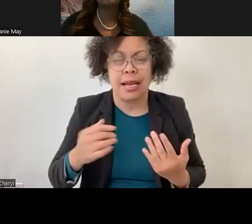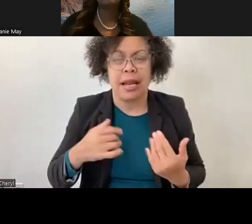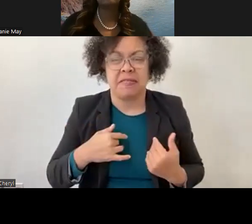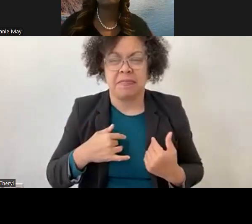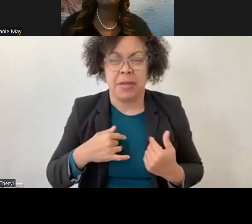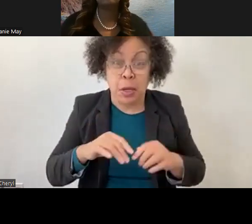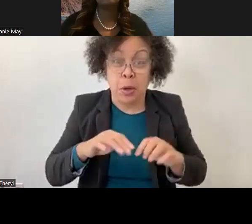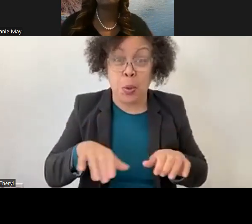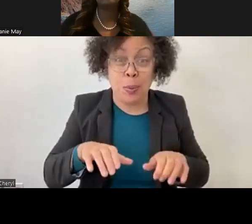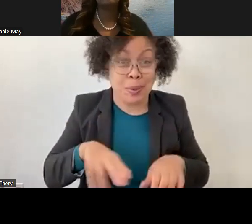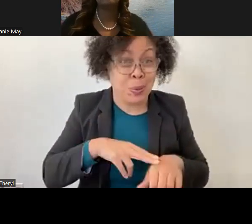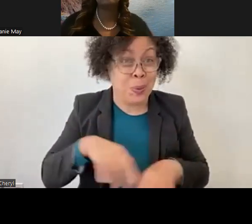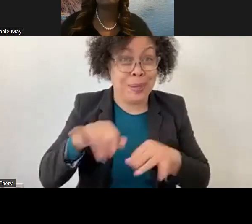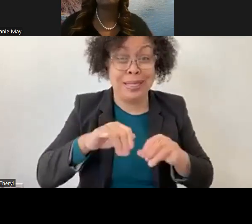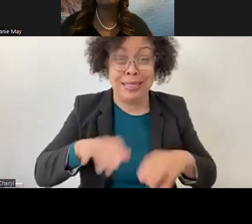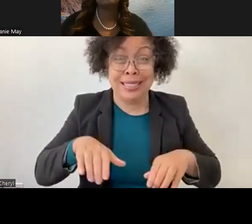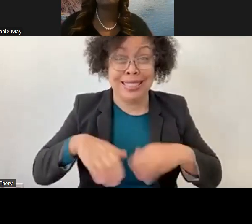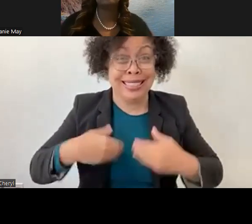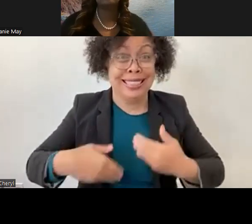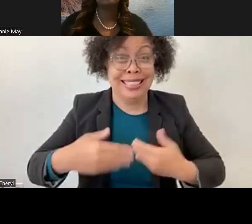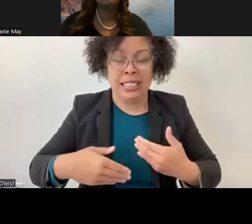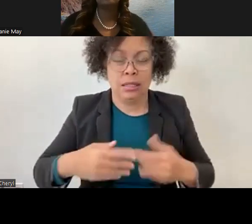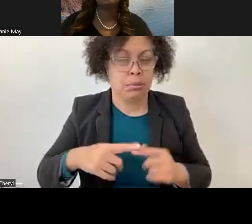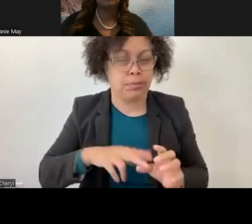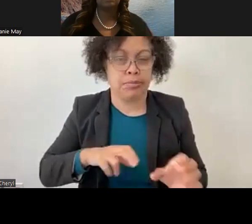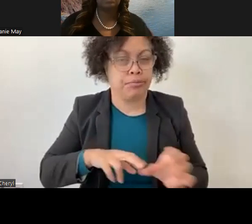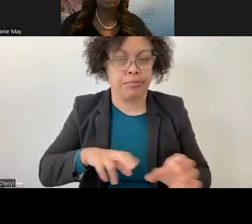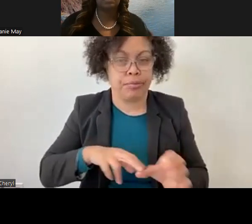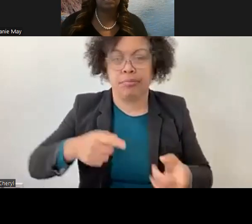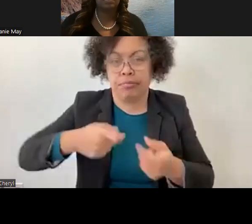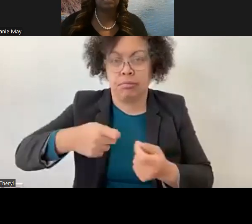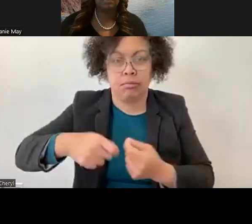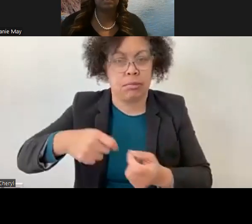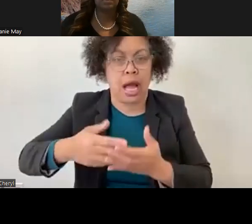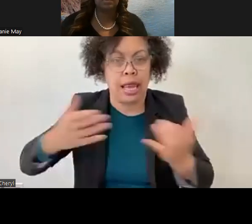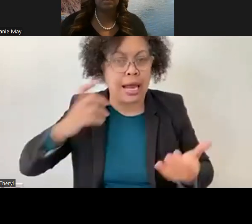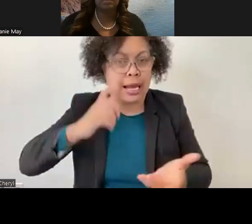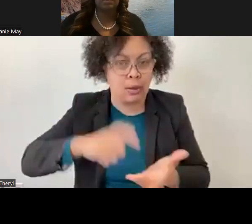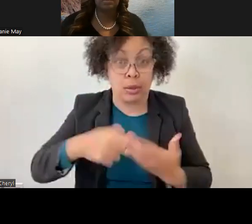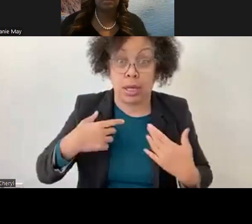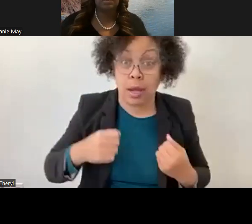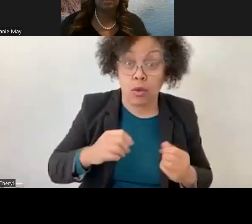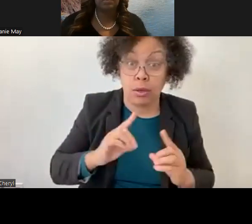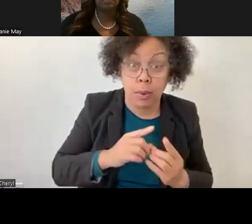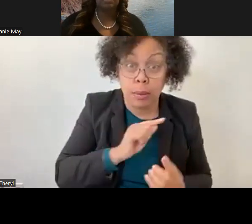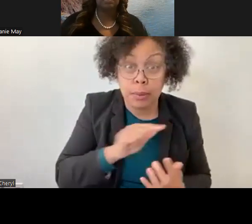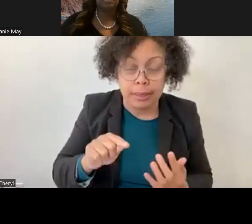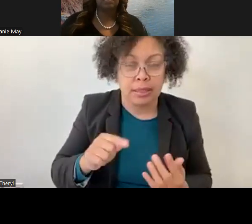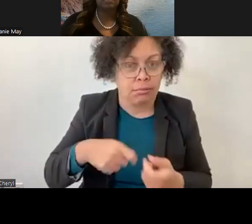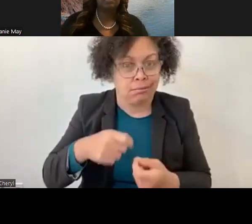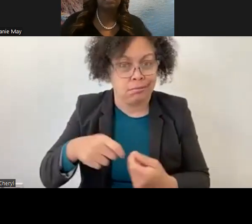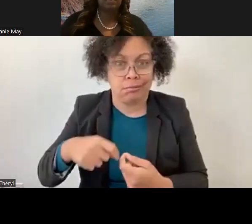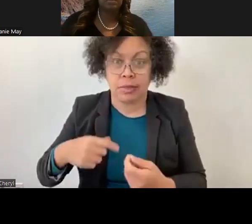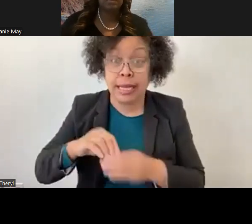themselves. We're seeing it already in turnover in health departments. I'm seeing it in the classroom. And I'm very